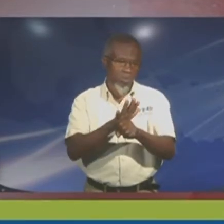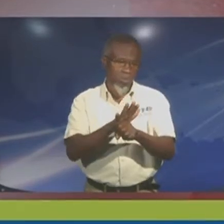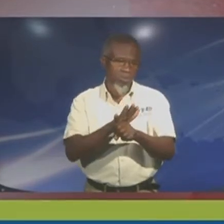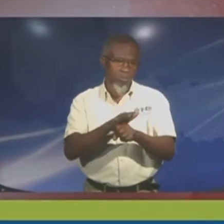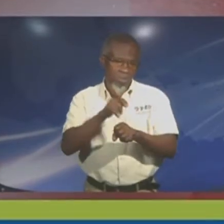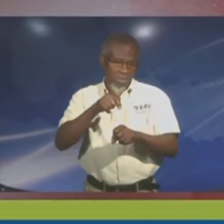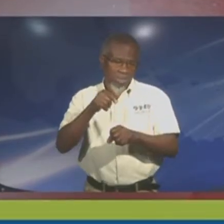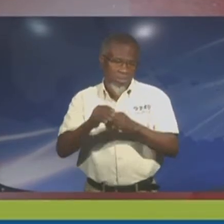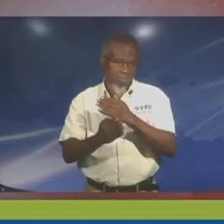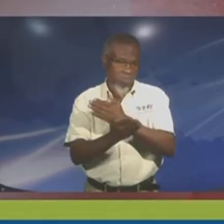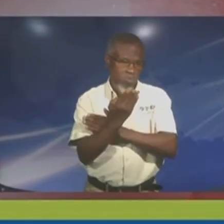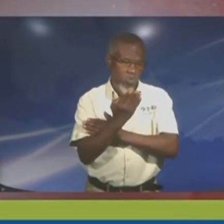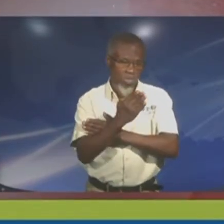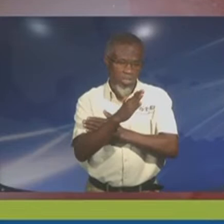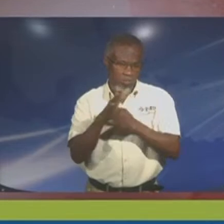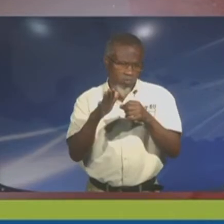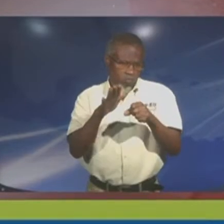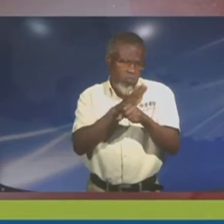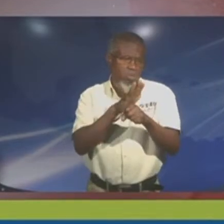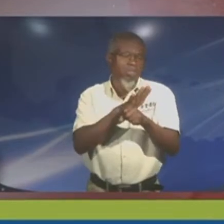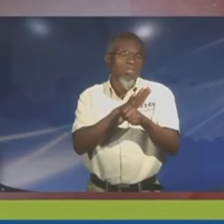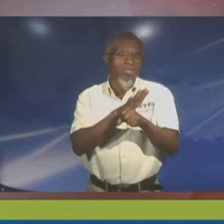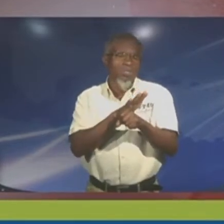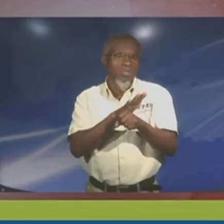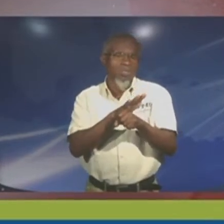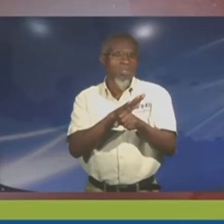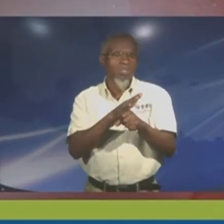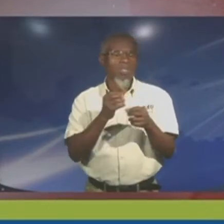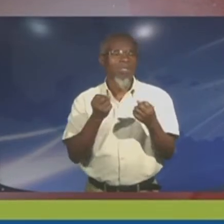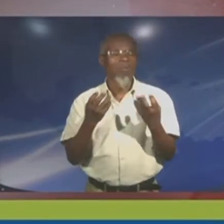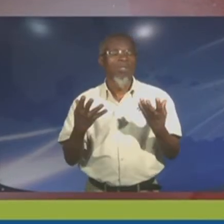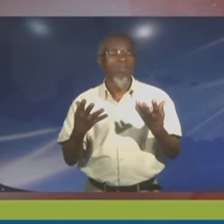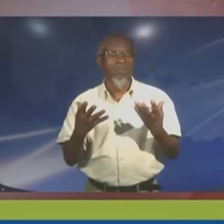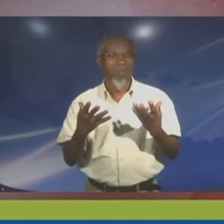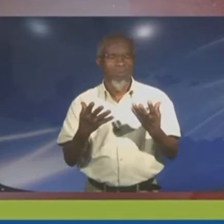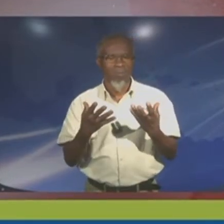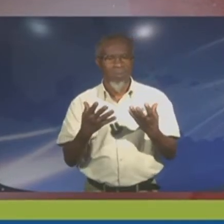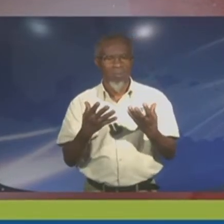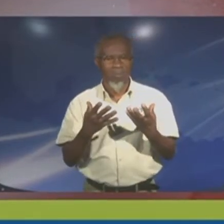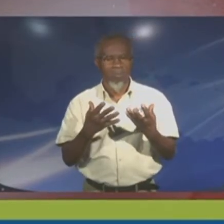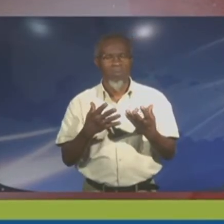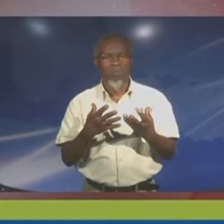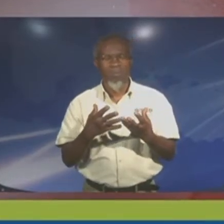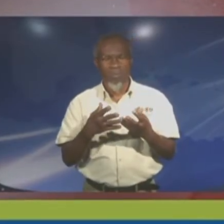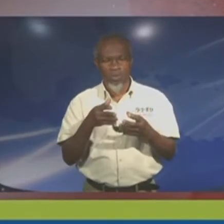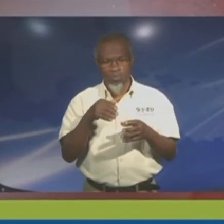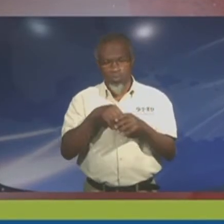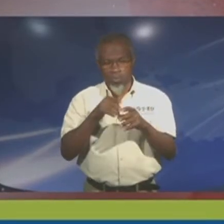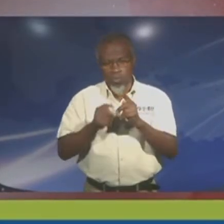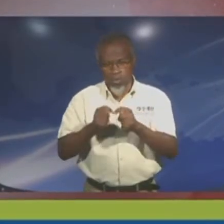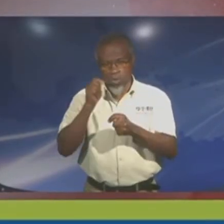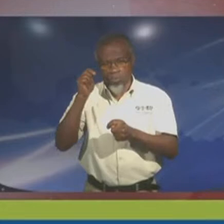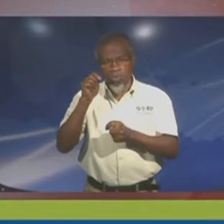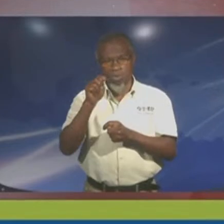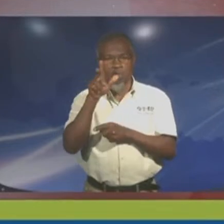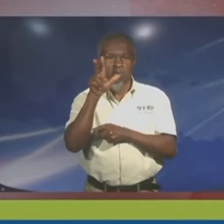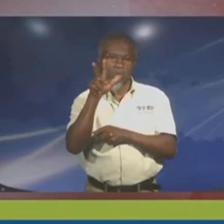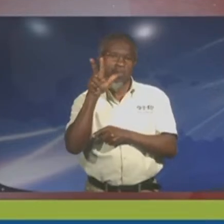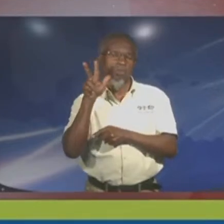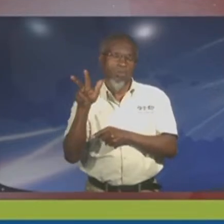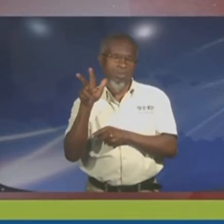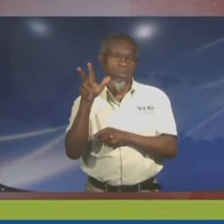overall occupancy in the parallel healthcare system across Trinidad and Tobago is